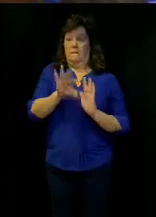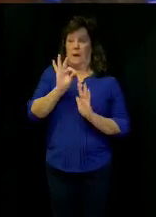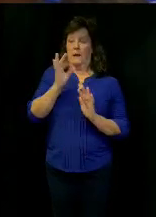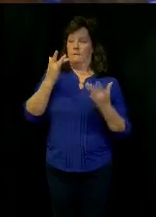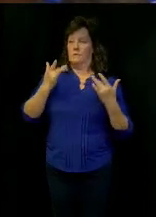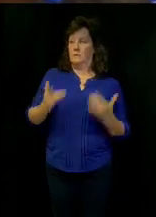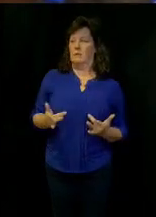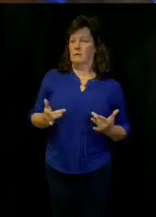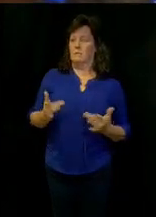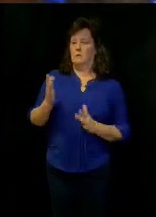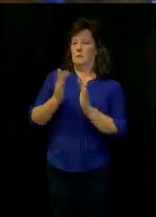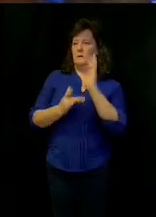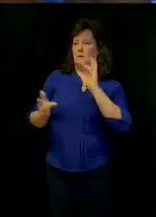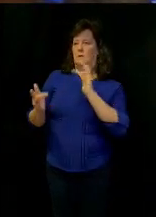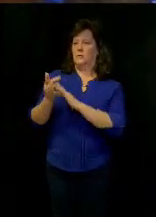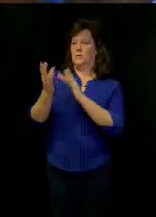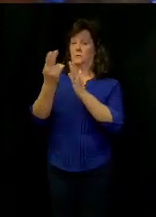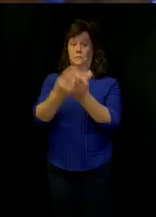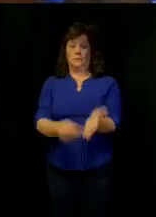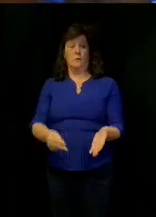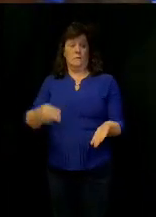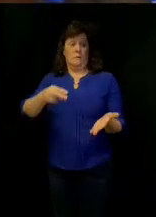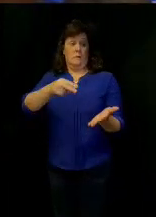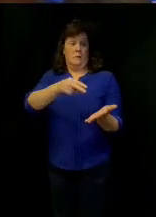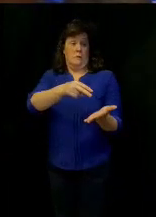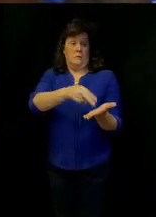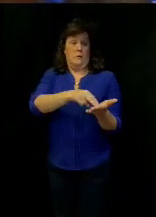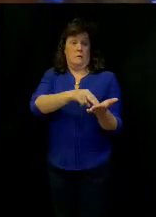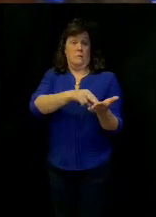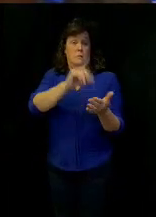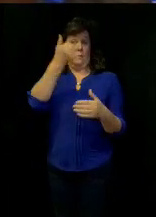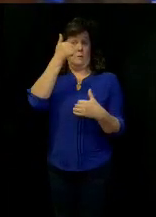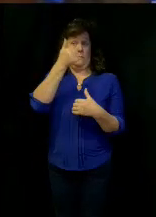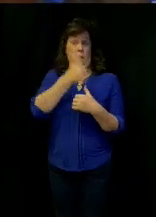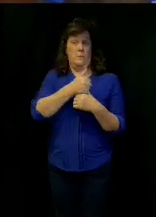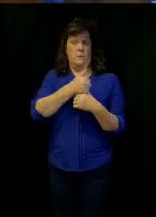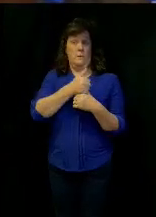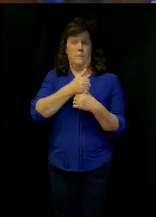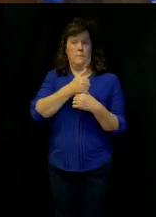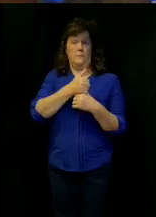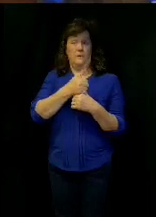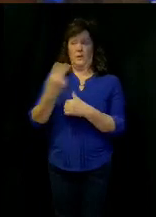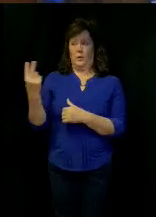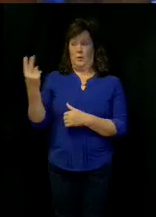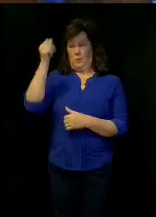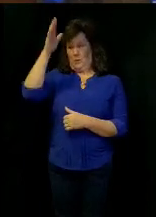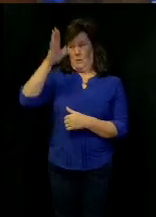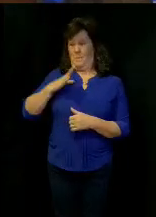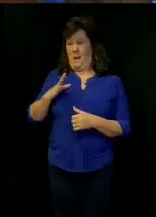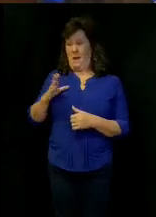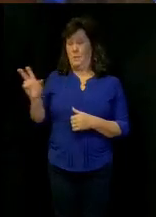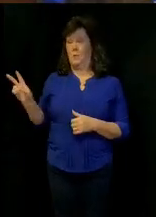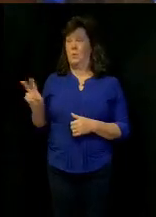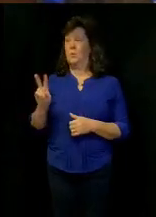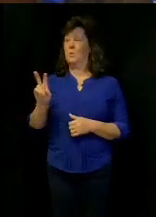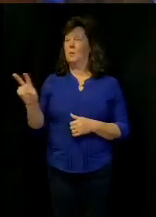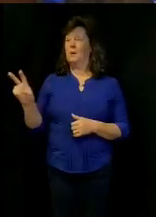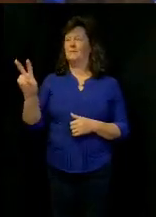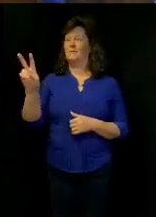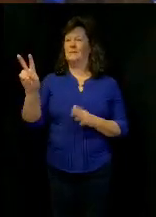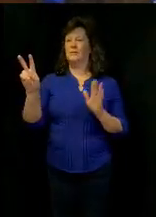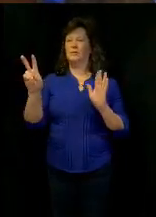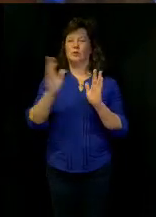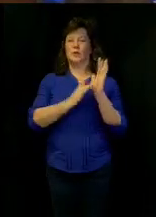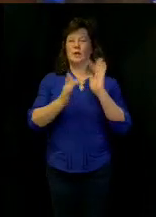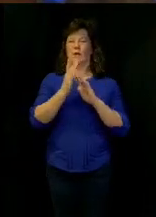But when Jesus resurrected, remember that one on the road to Emmaus? Remember the guys on the road to Emmaus? Remember that one? And Jesus